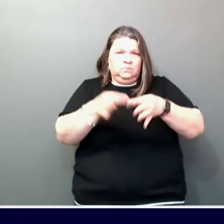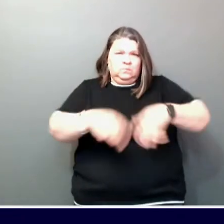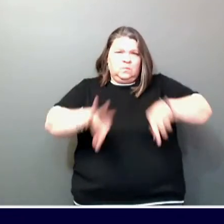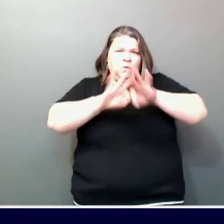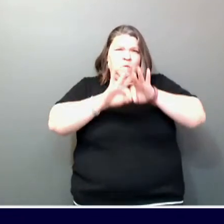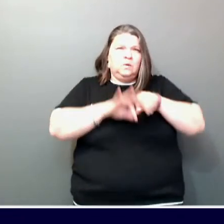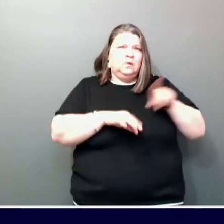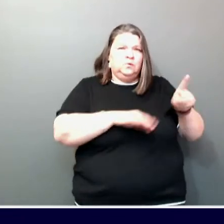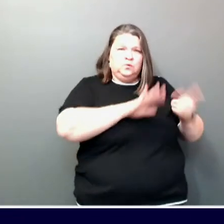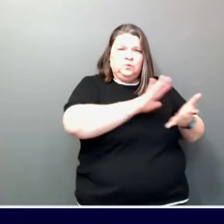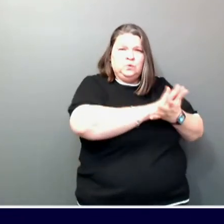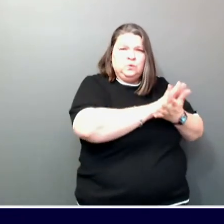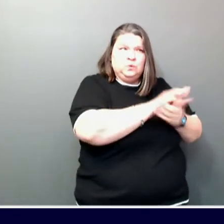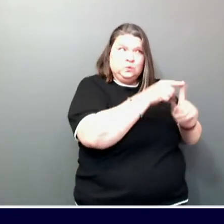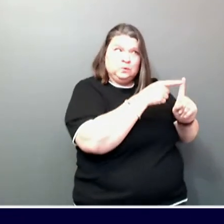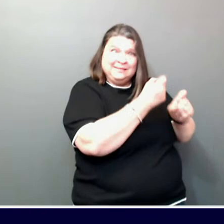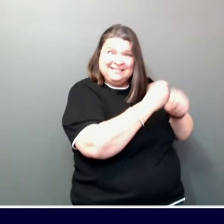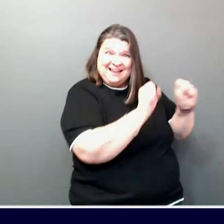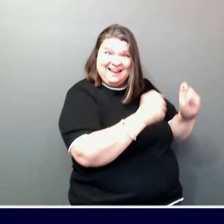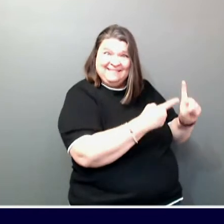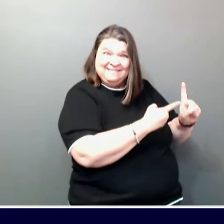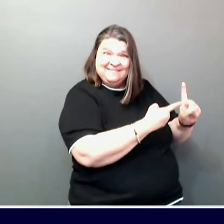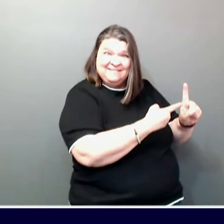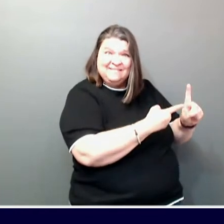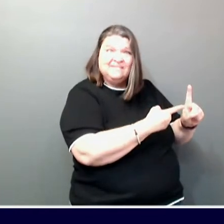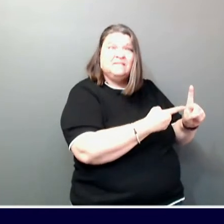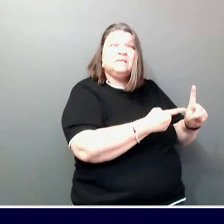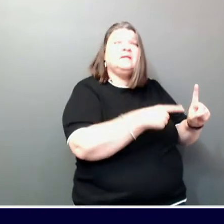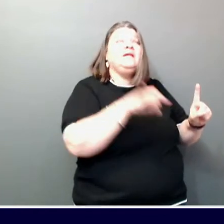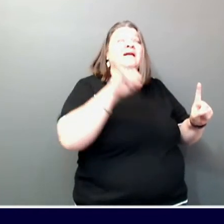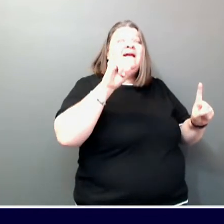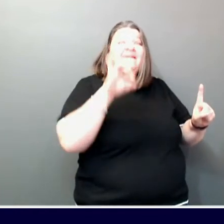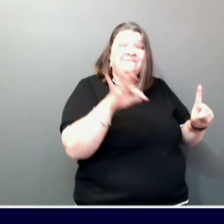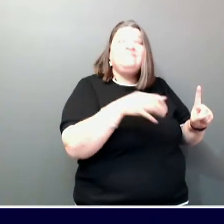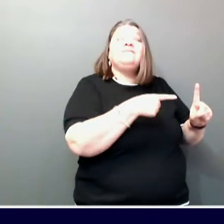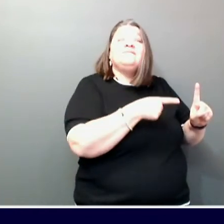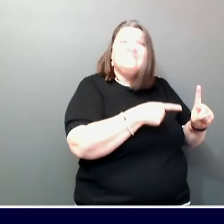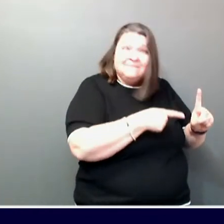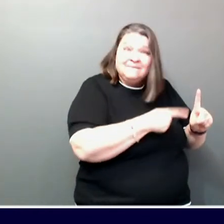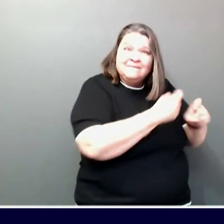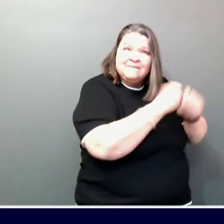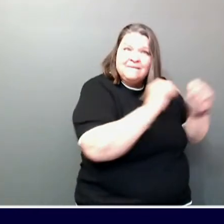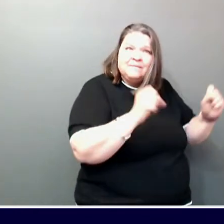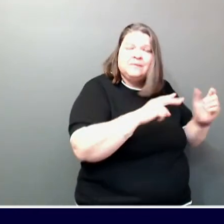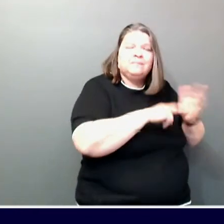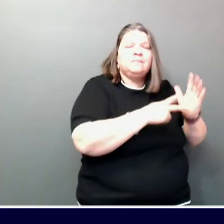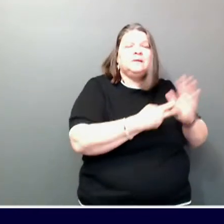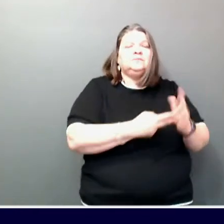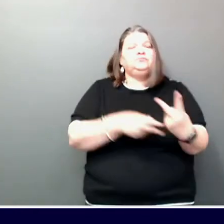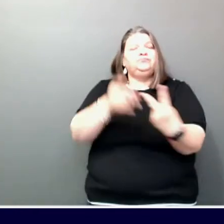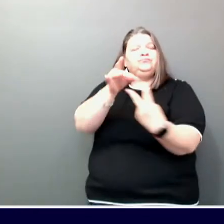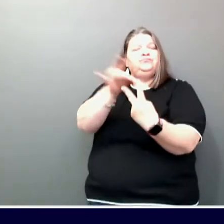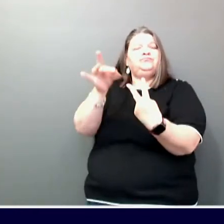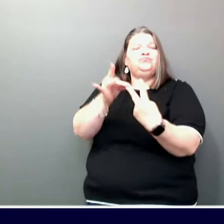such recommendation moves from a recommendation to an option. And that's why we're keeping an eye out for how things evolve after next week, as well